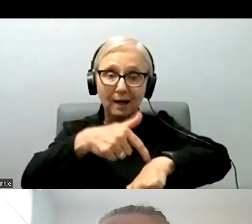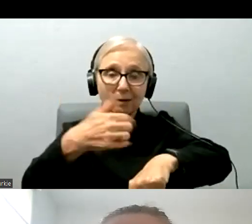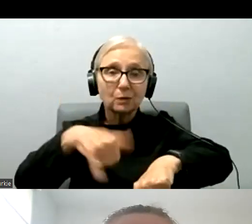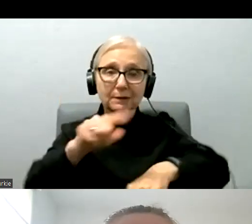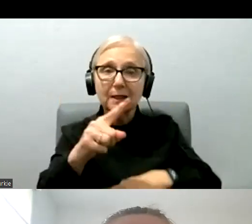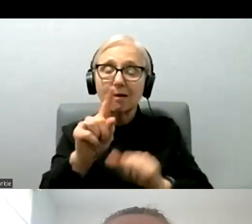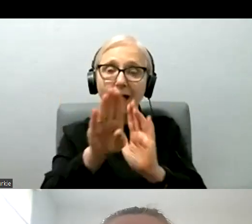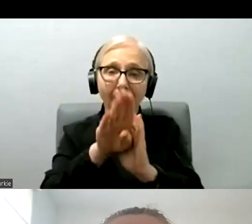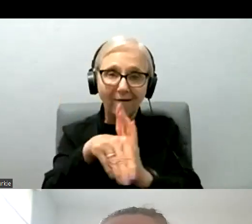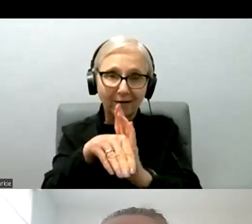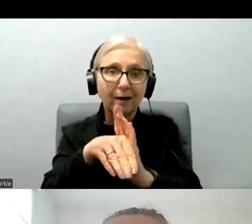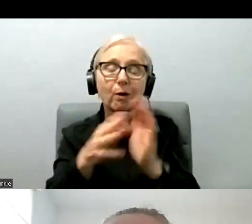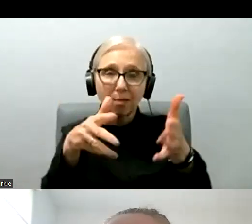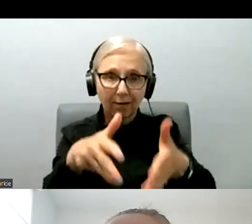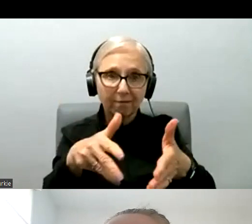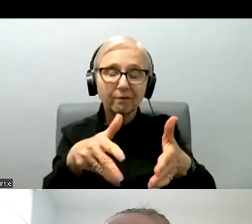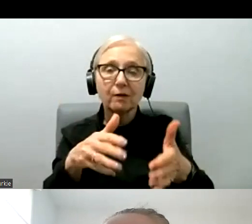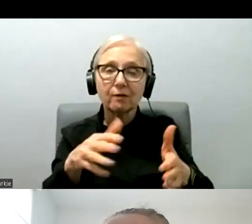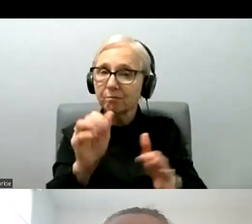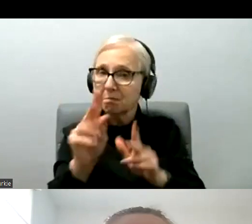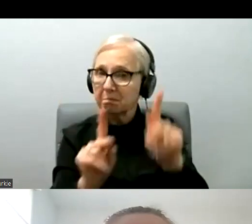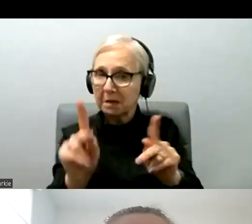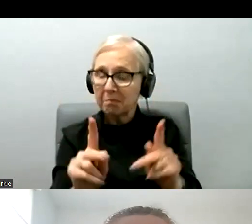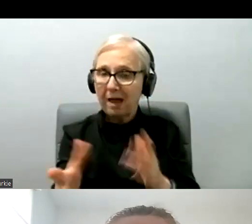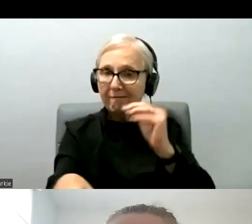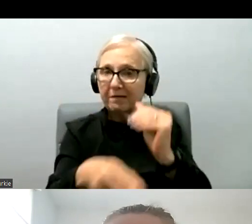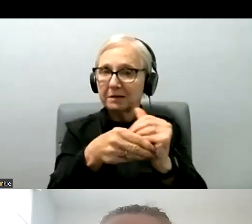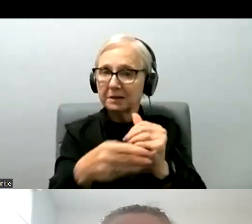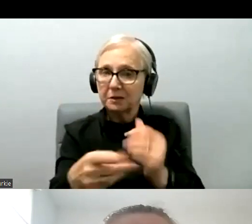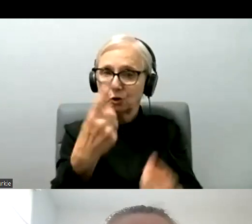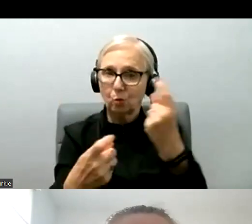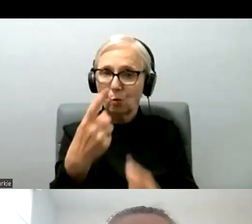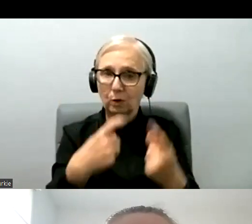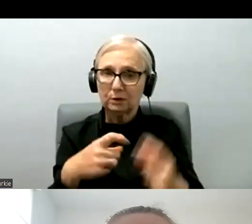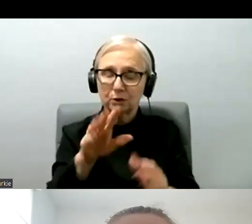an hour left. If folks have any additional questions or comments.